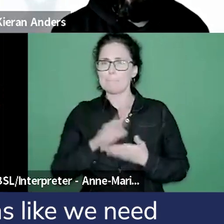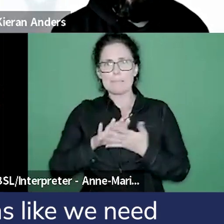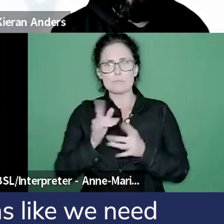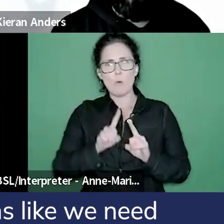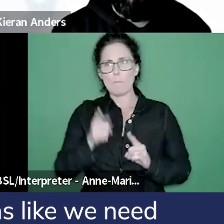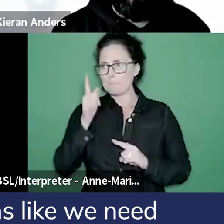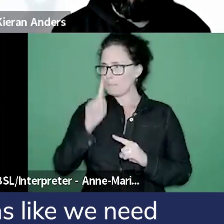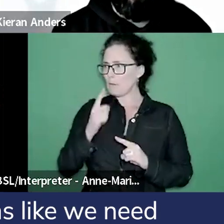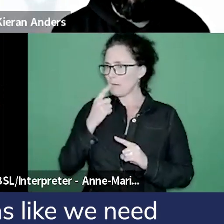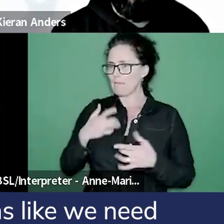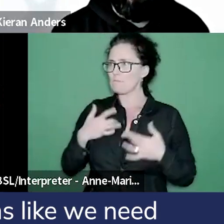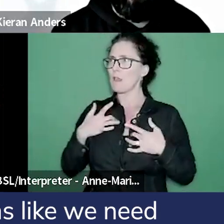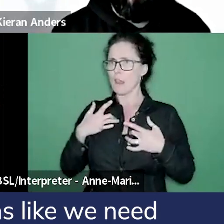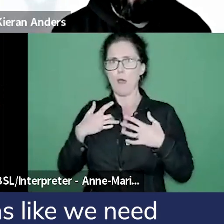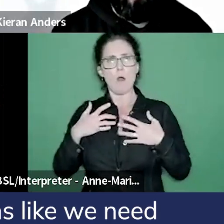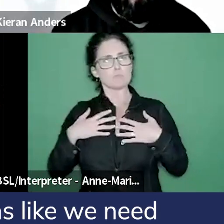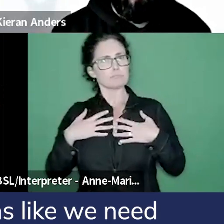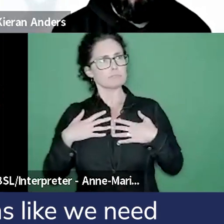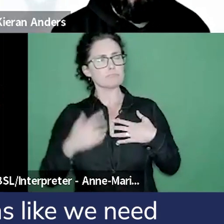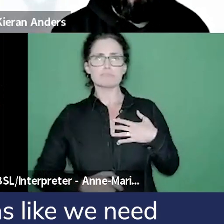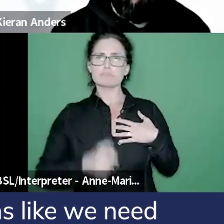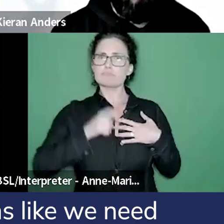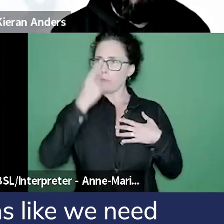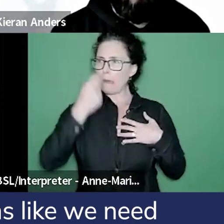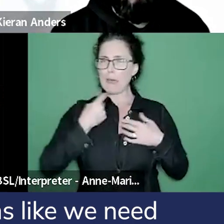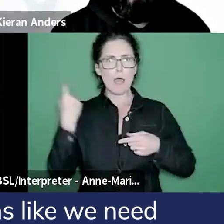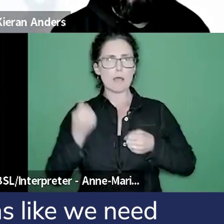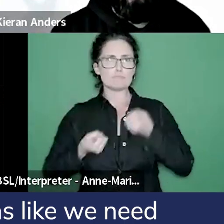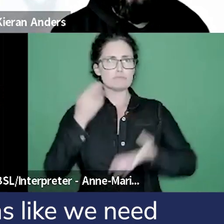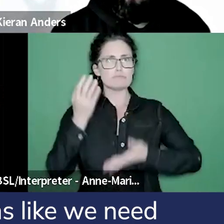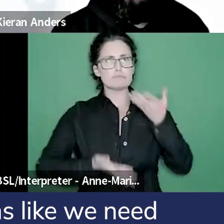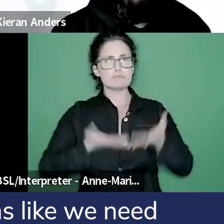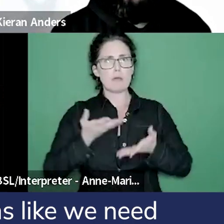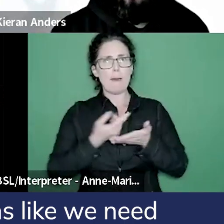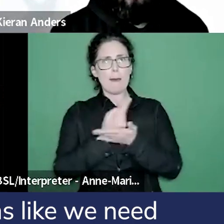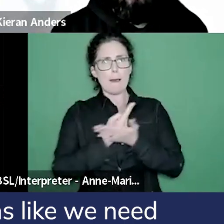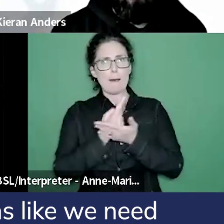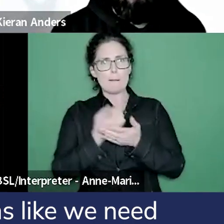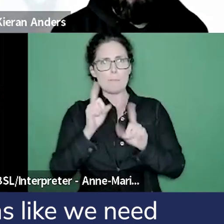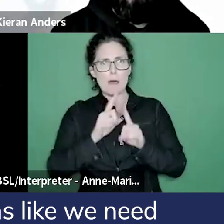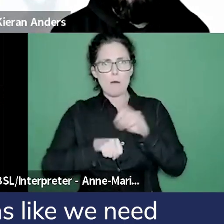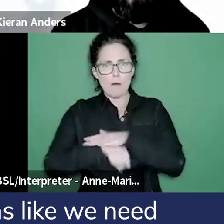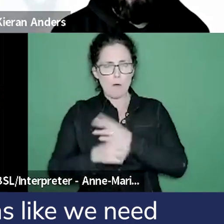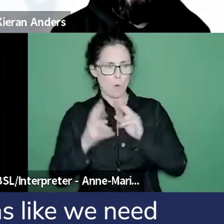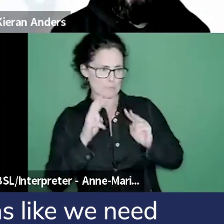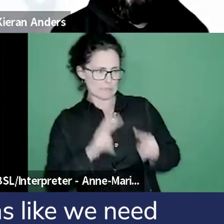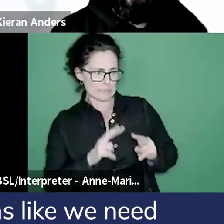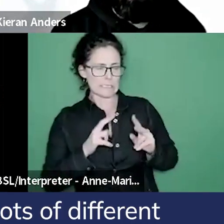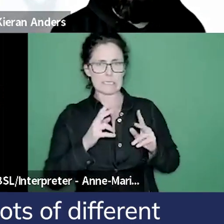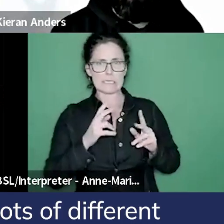about it. I think that's really important. It seems like we need to get that into a baseline